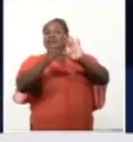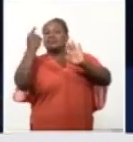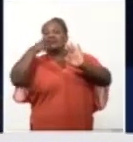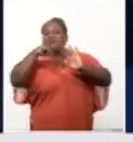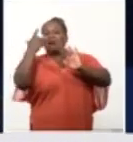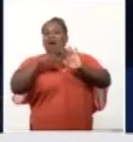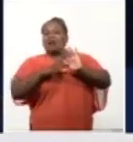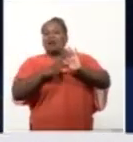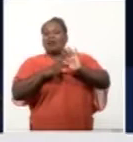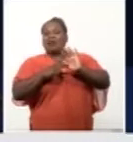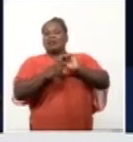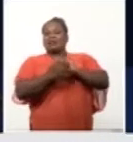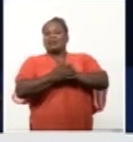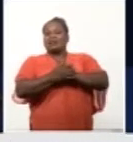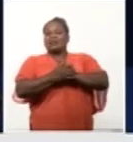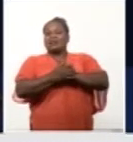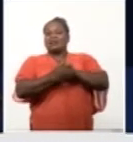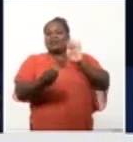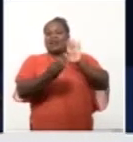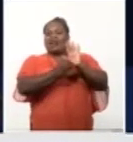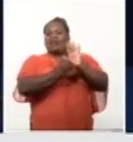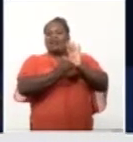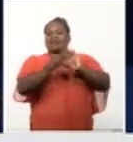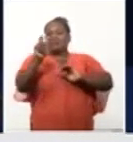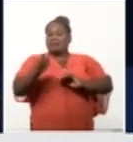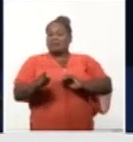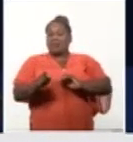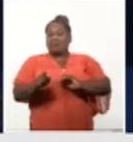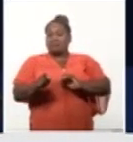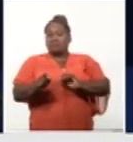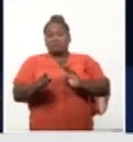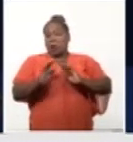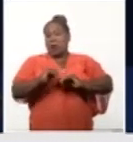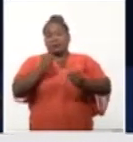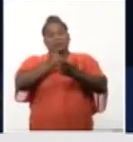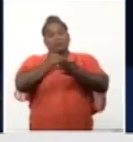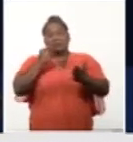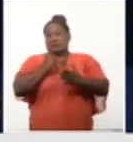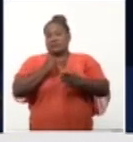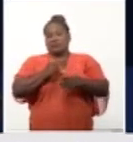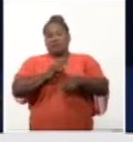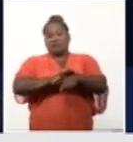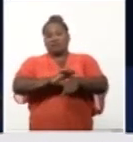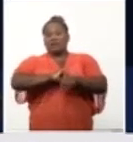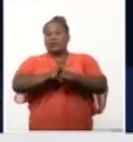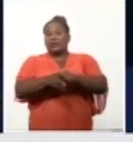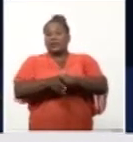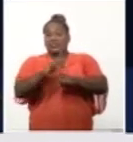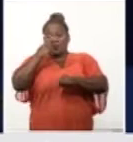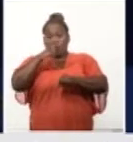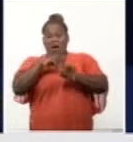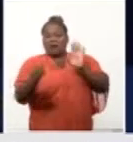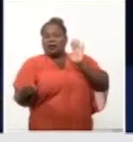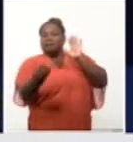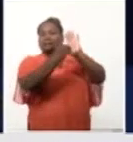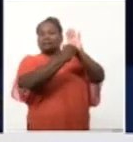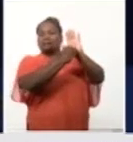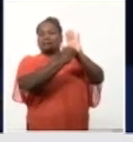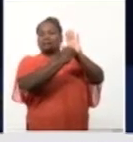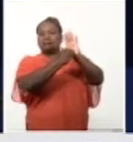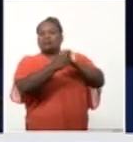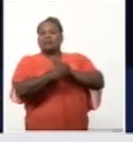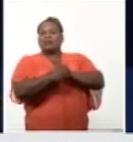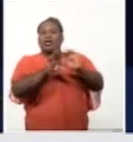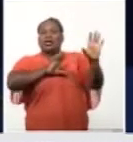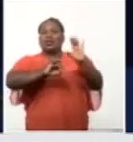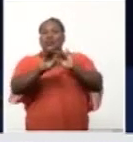provinces. Now we have Ciego de Avila that joins the ranks of those which have not reported cases over the